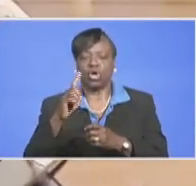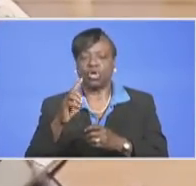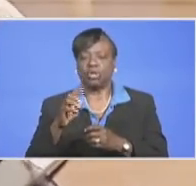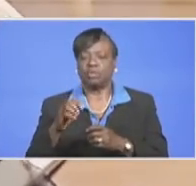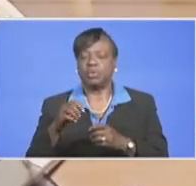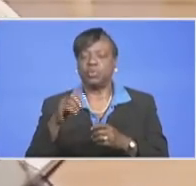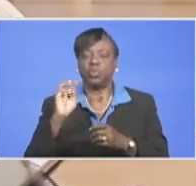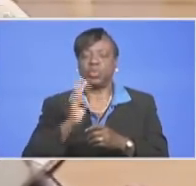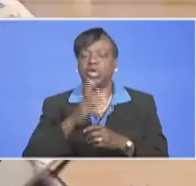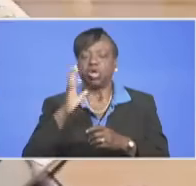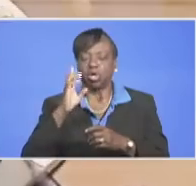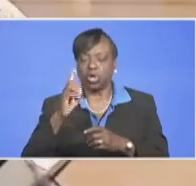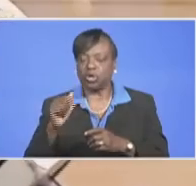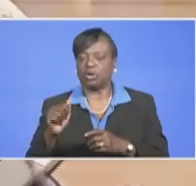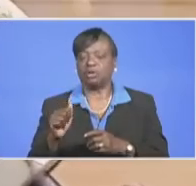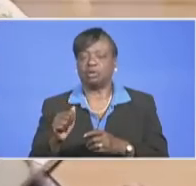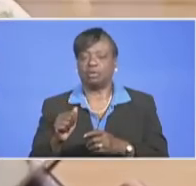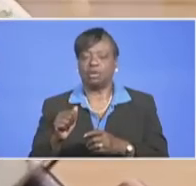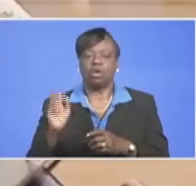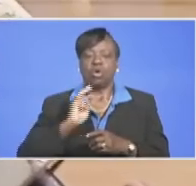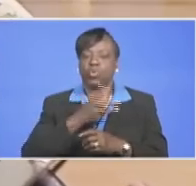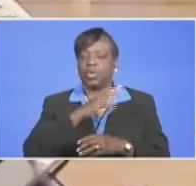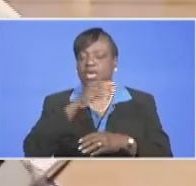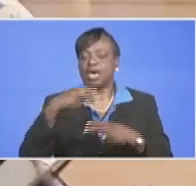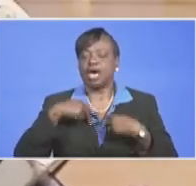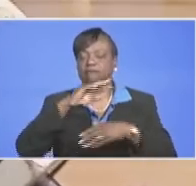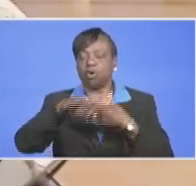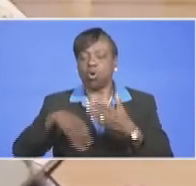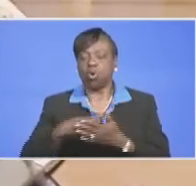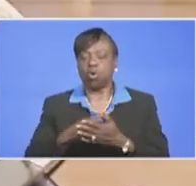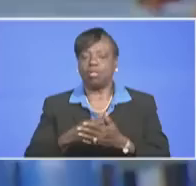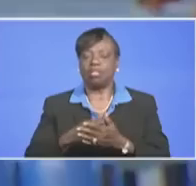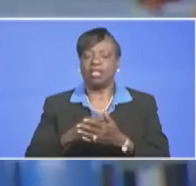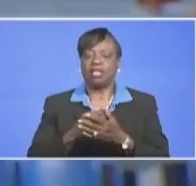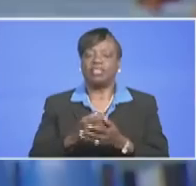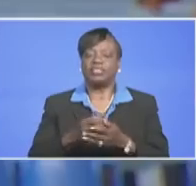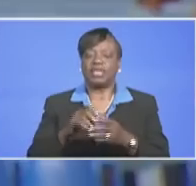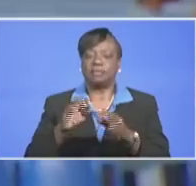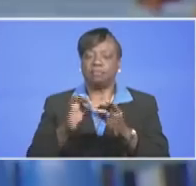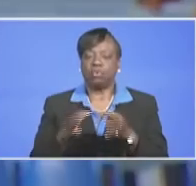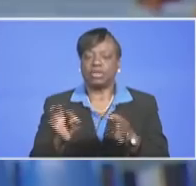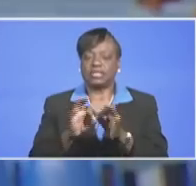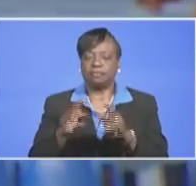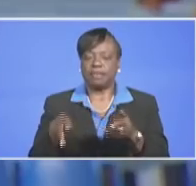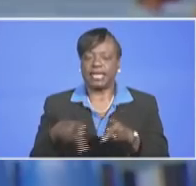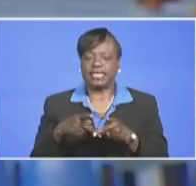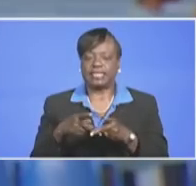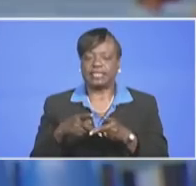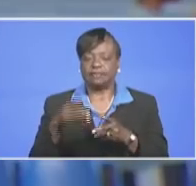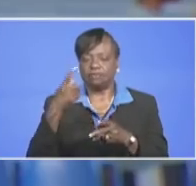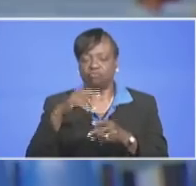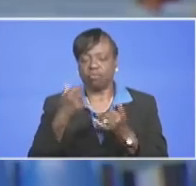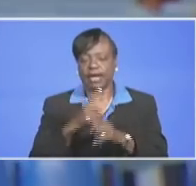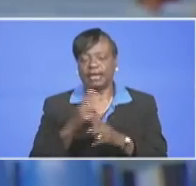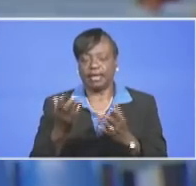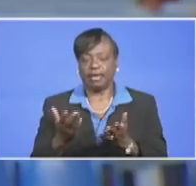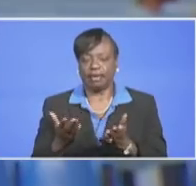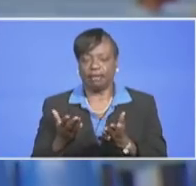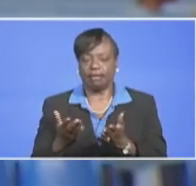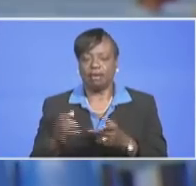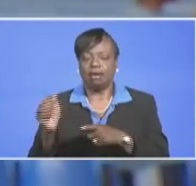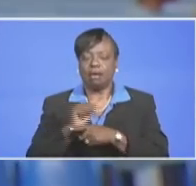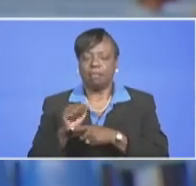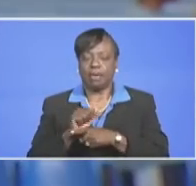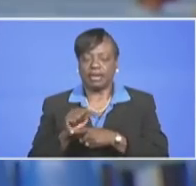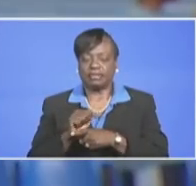do this, we coulda do that. Because we have all the keys and the puzzles right here. It's just a matter of working out. Practice could be ramped up a little bit, but I mean,